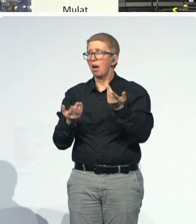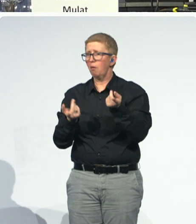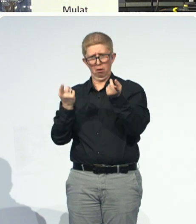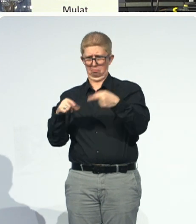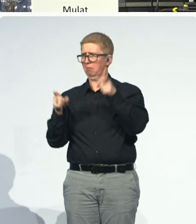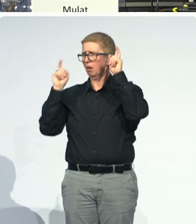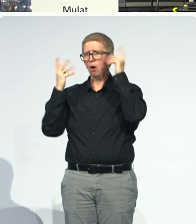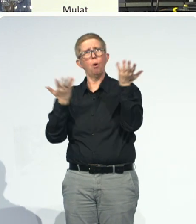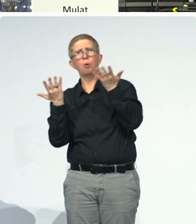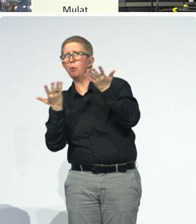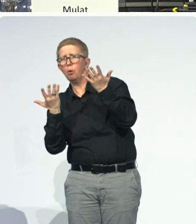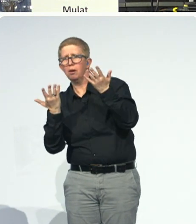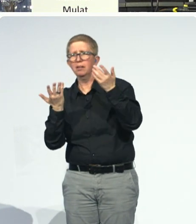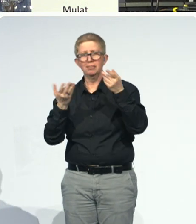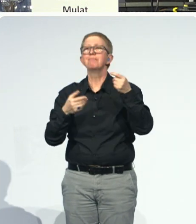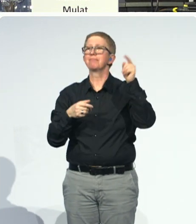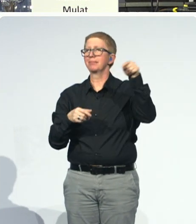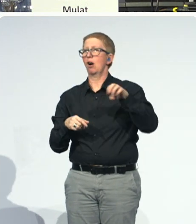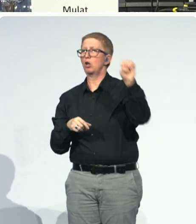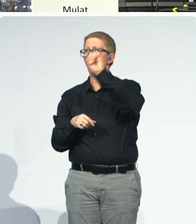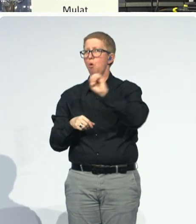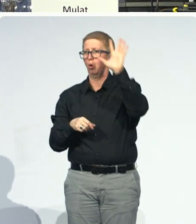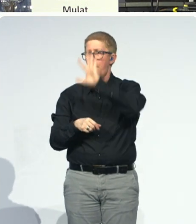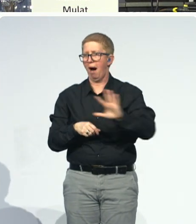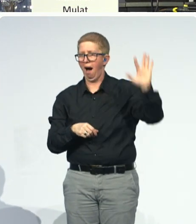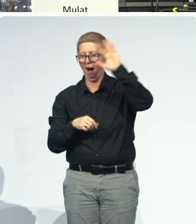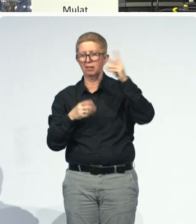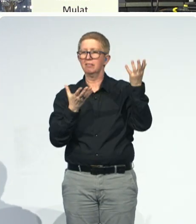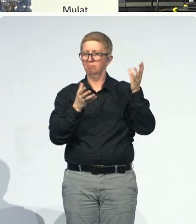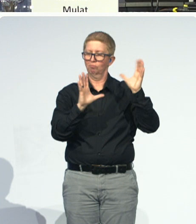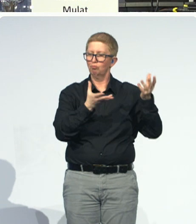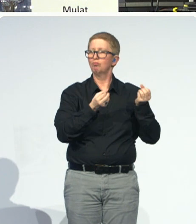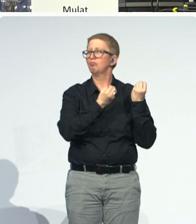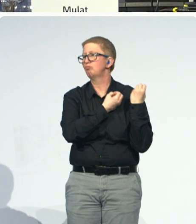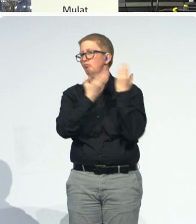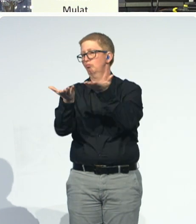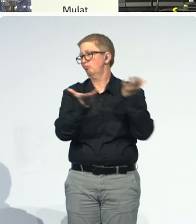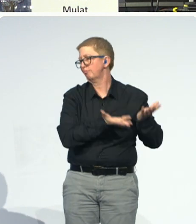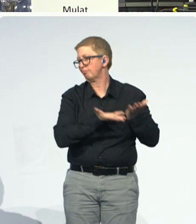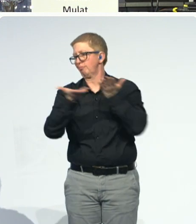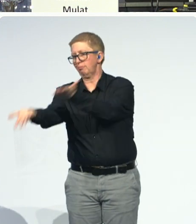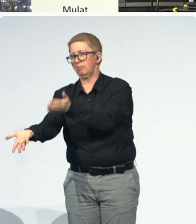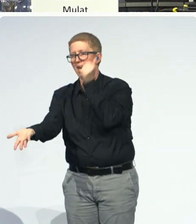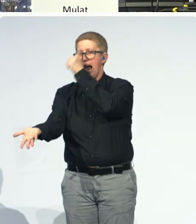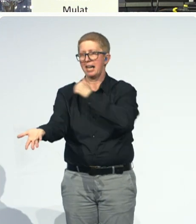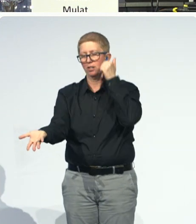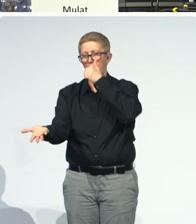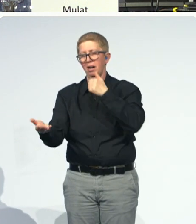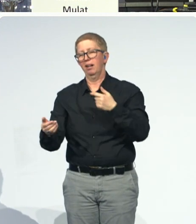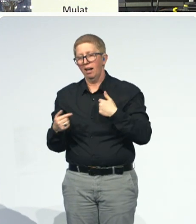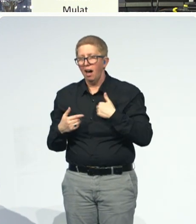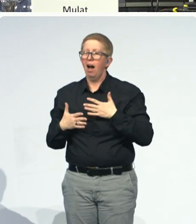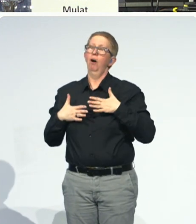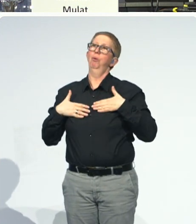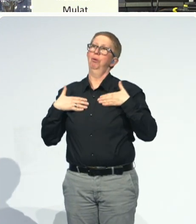and using the aids, very many children were able to be included in